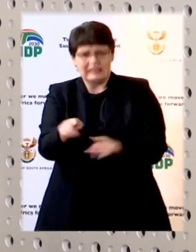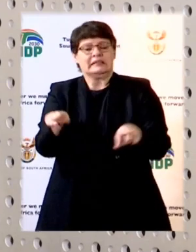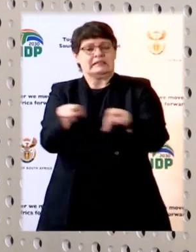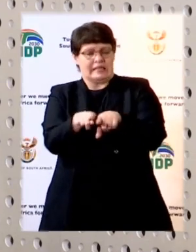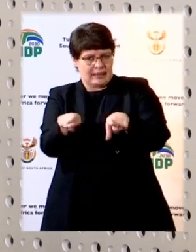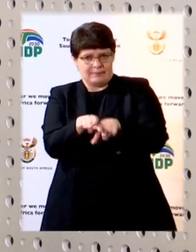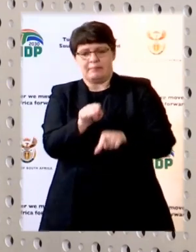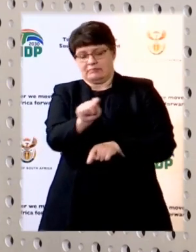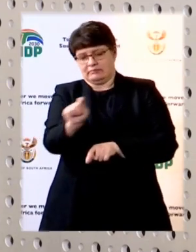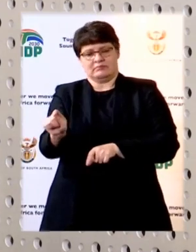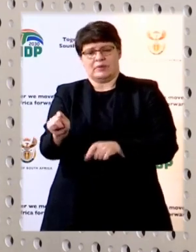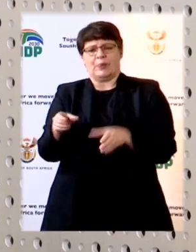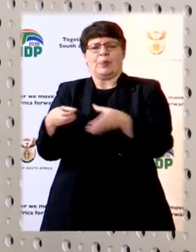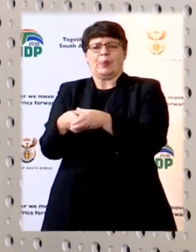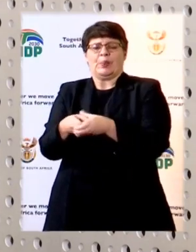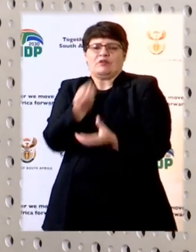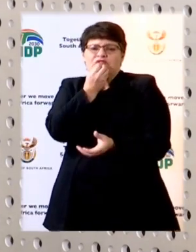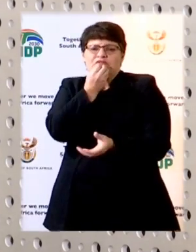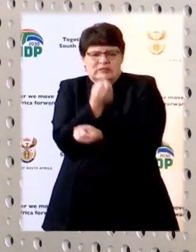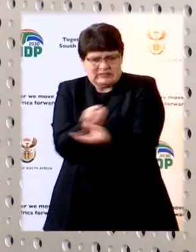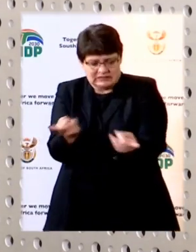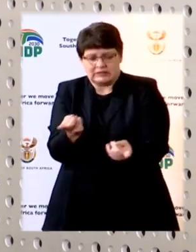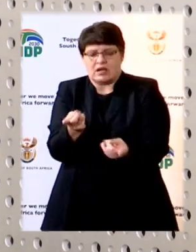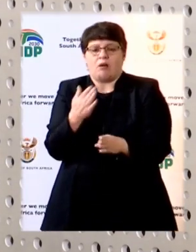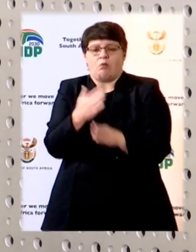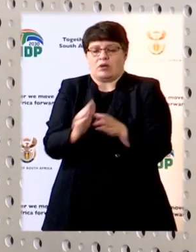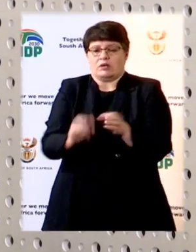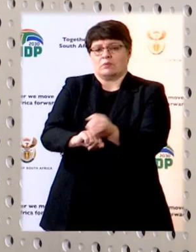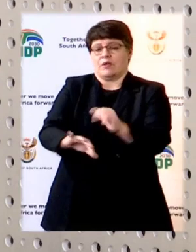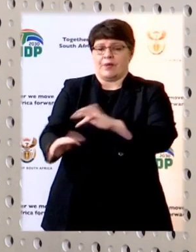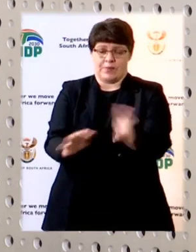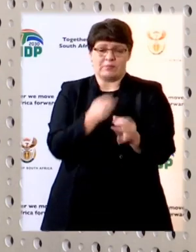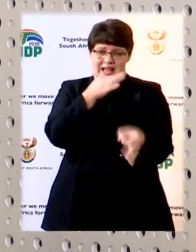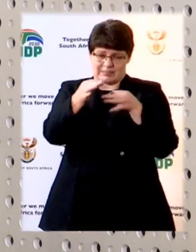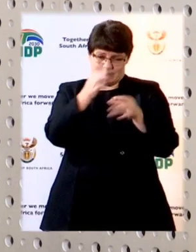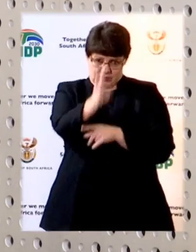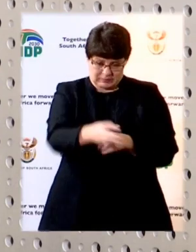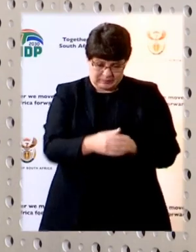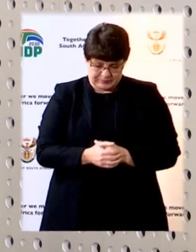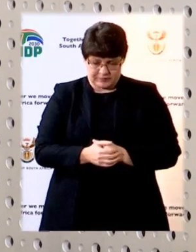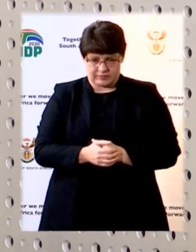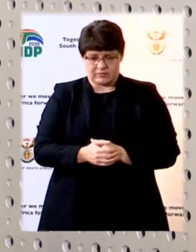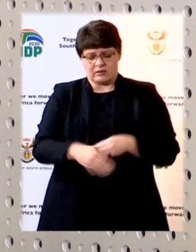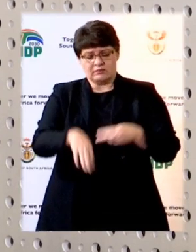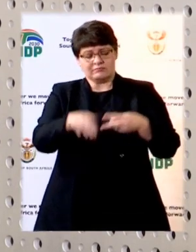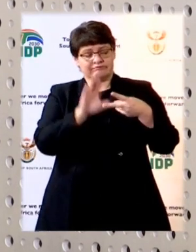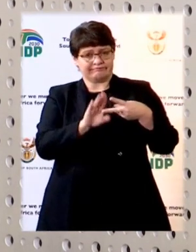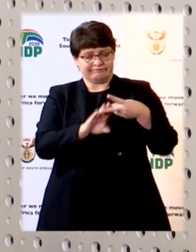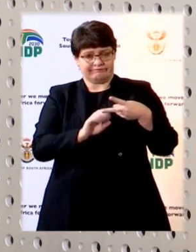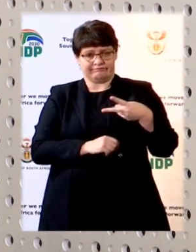other people who cook in the township and rural areas. The second issue, Minister